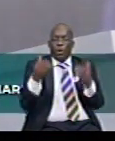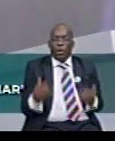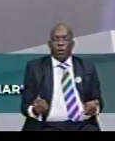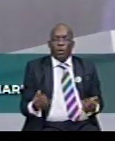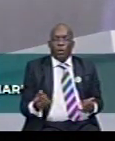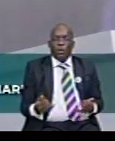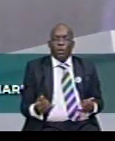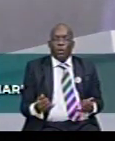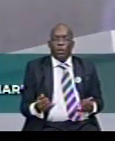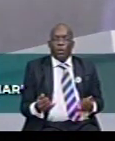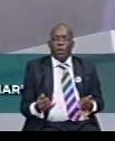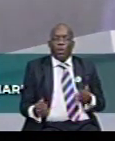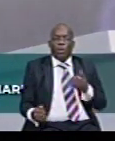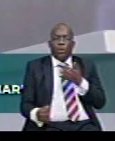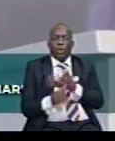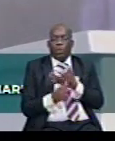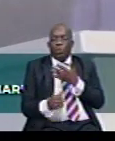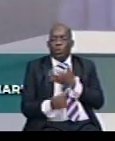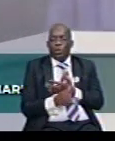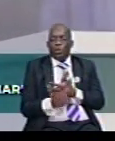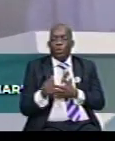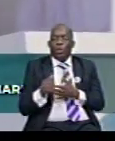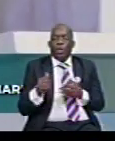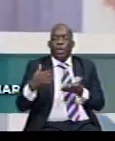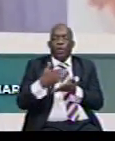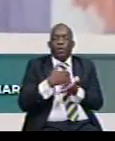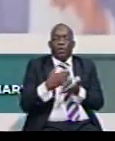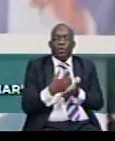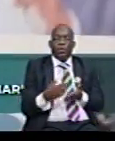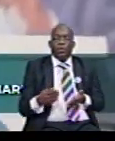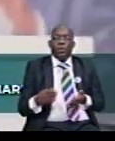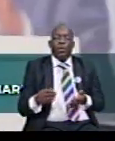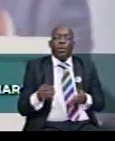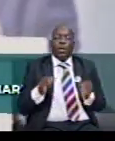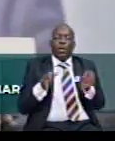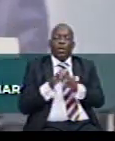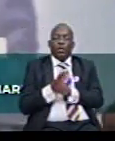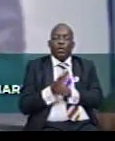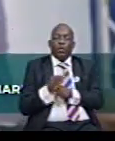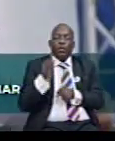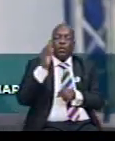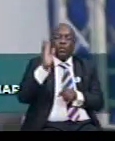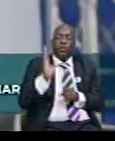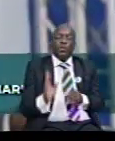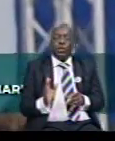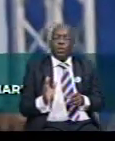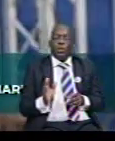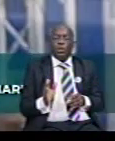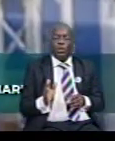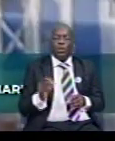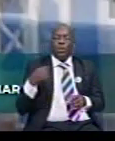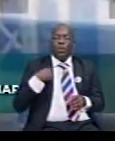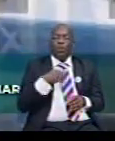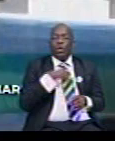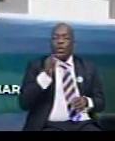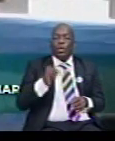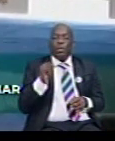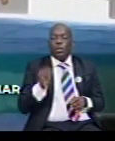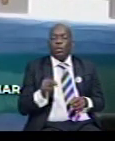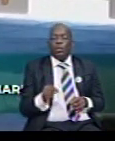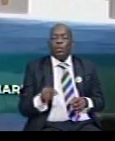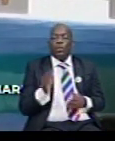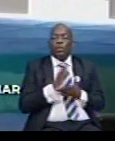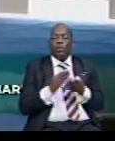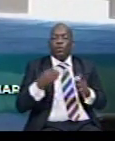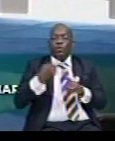endamaged harvest. Endued preachers. We need something from on high. Power